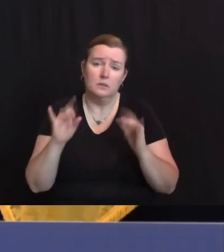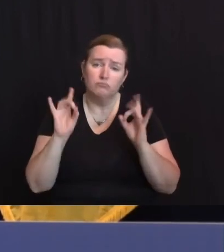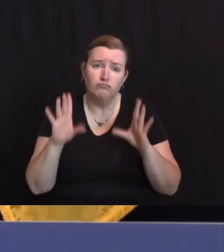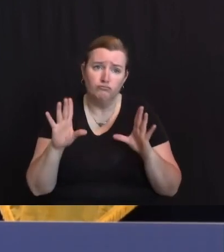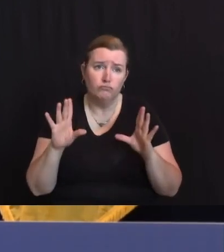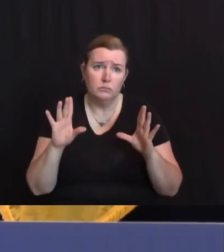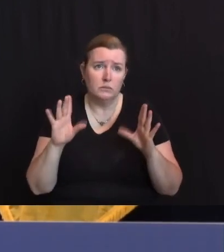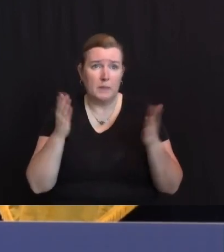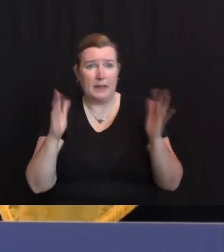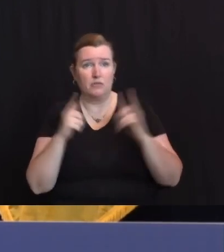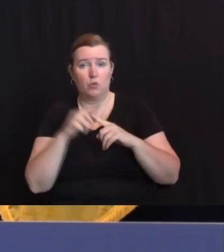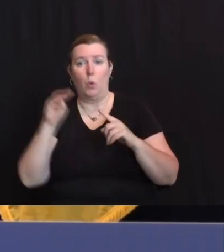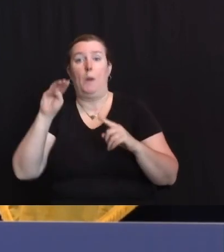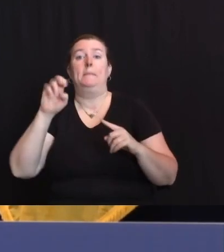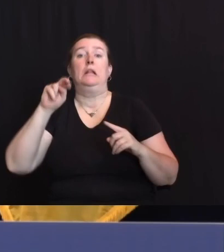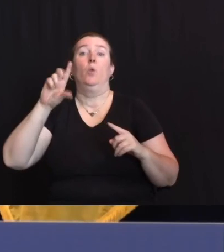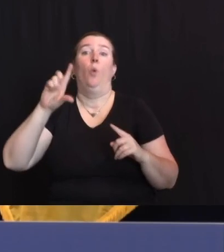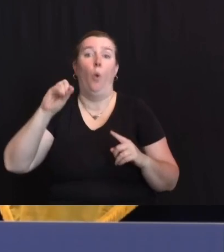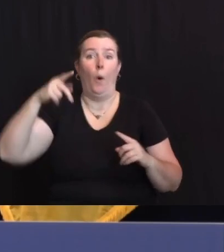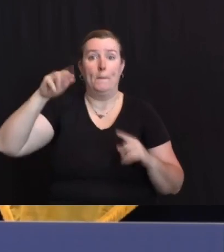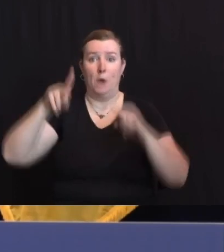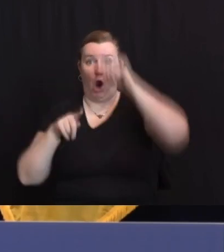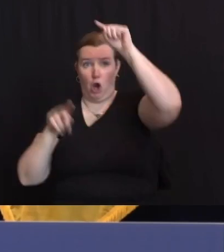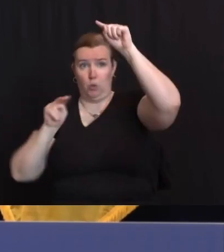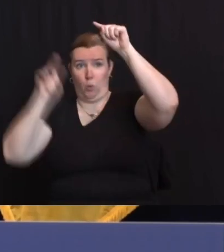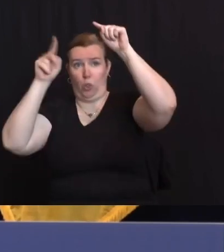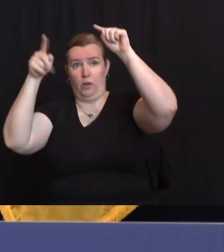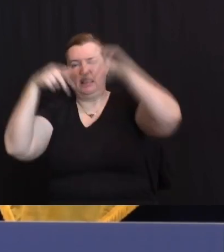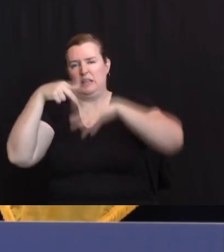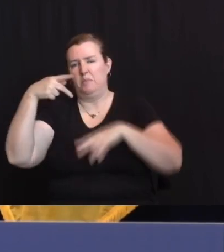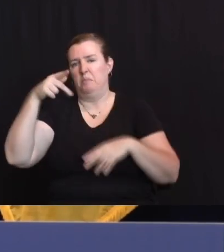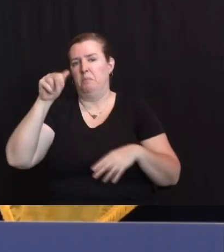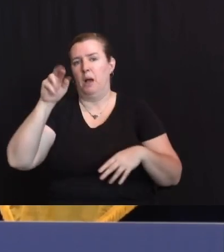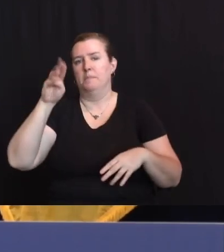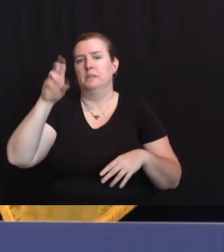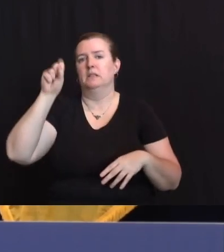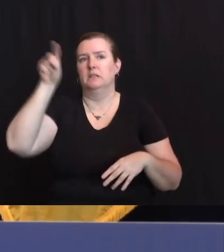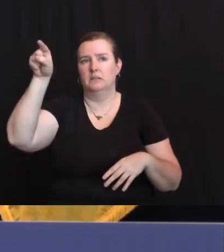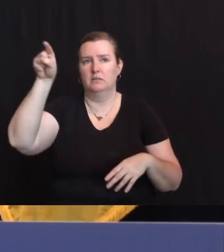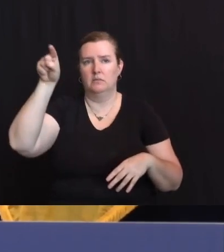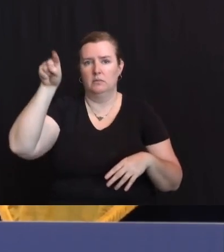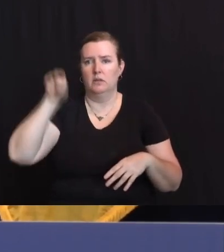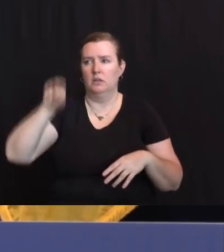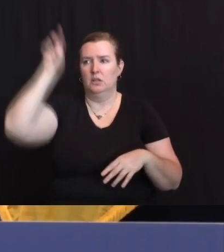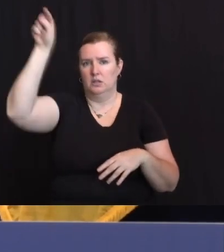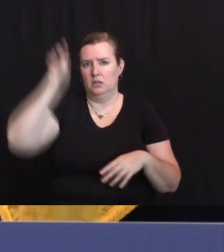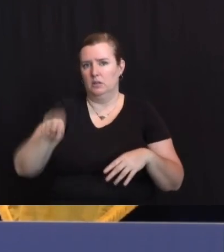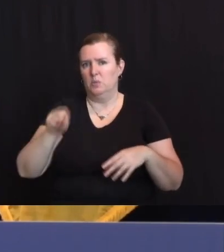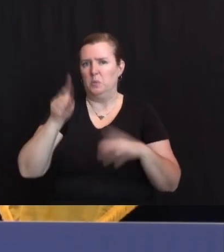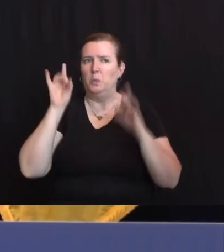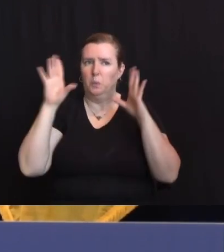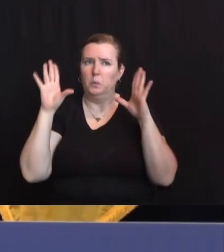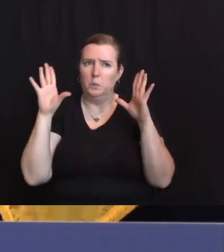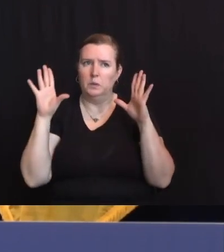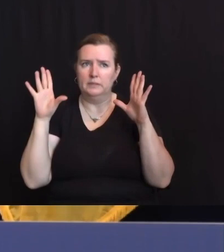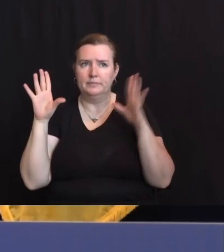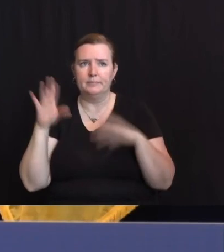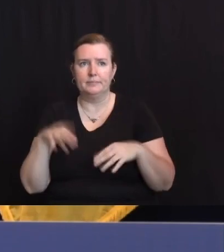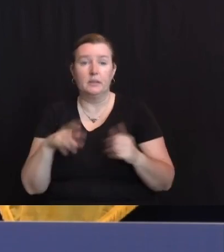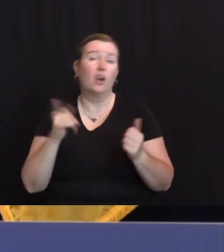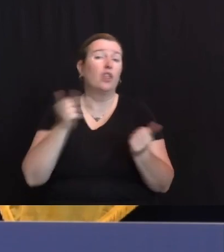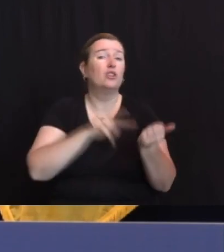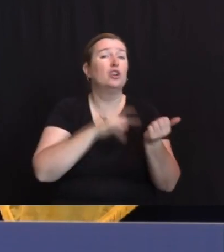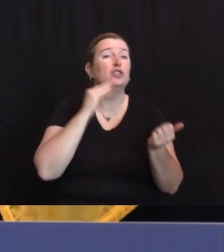and Paramus. But in the other long-term care facilities that we don't run around the state, of which there are many,